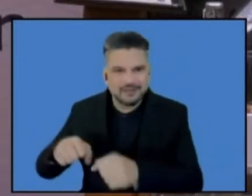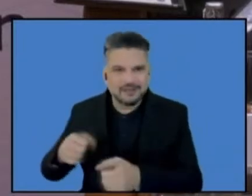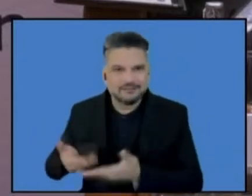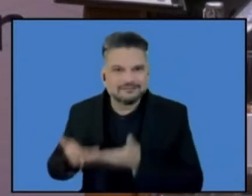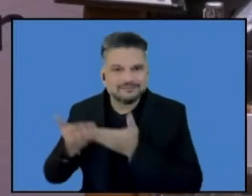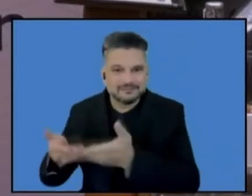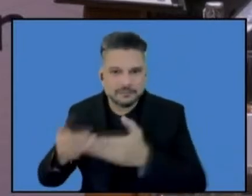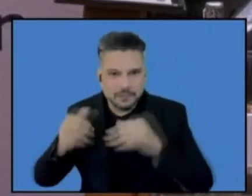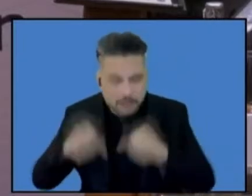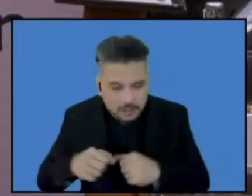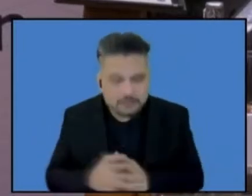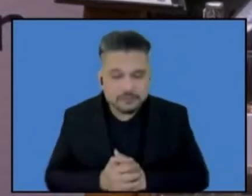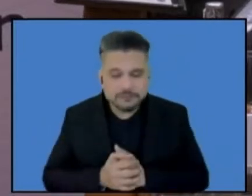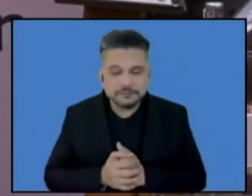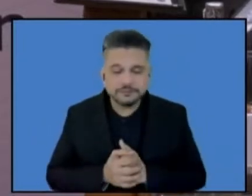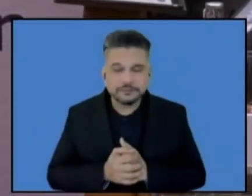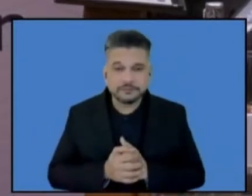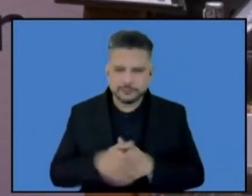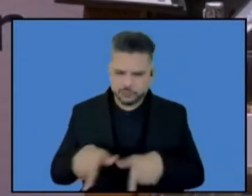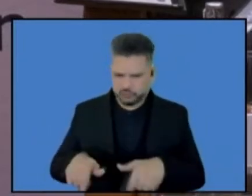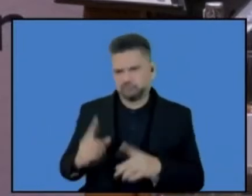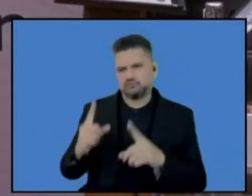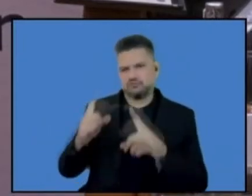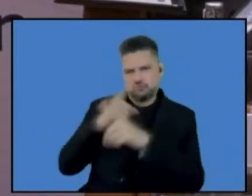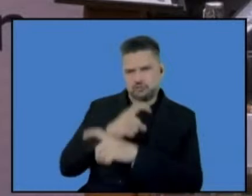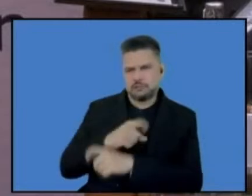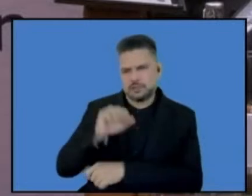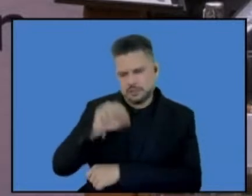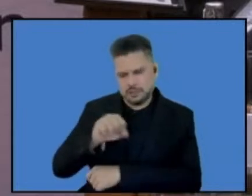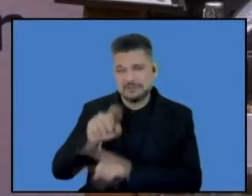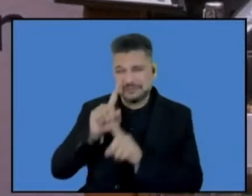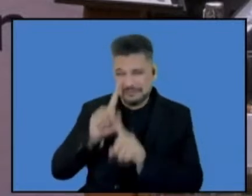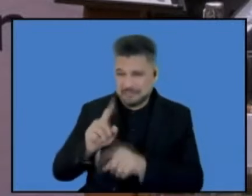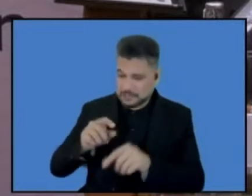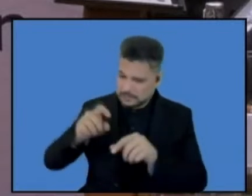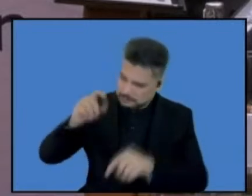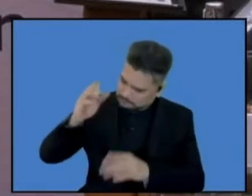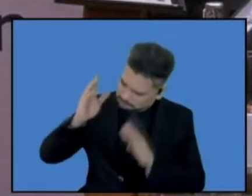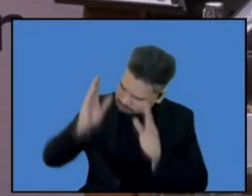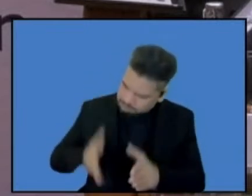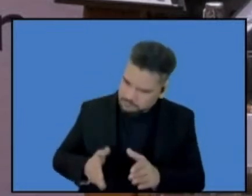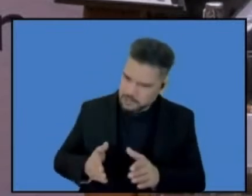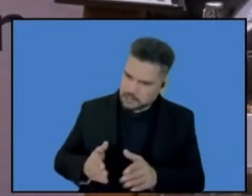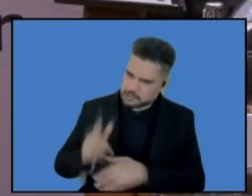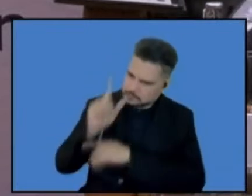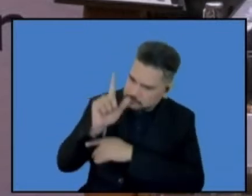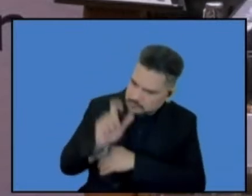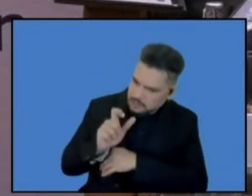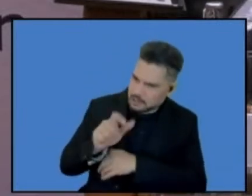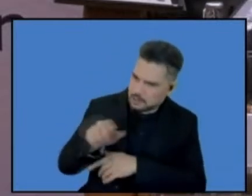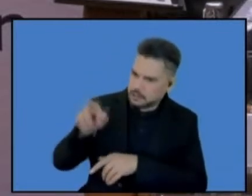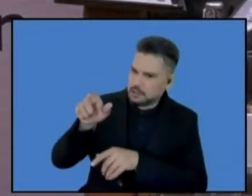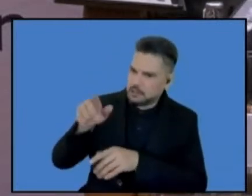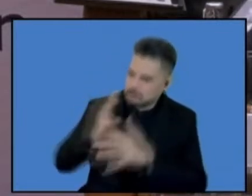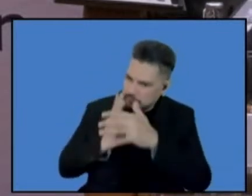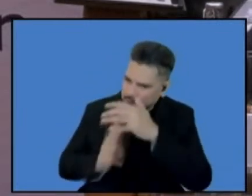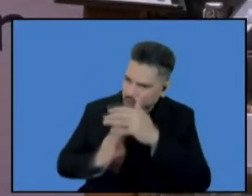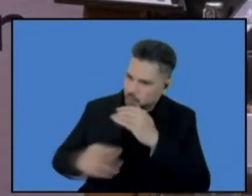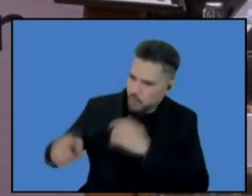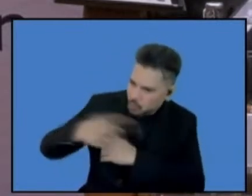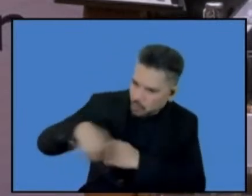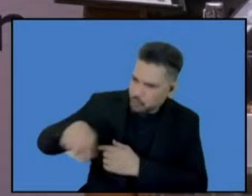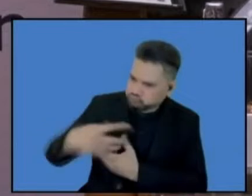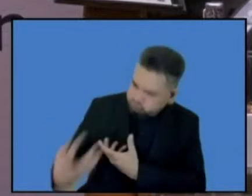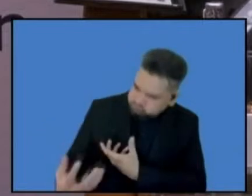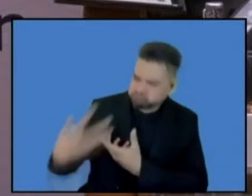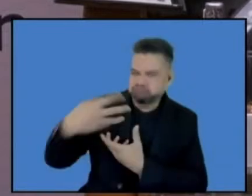to start that process of integrating them as the key actors, particularly when it's coming the disaster risk